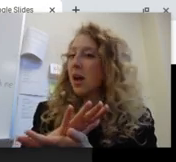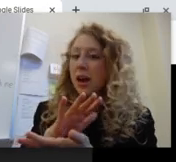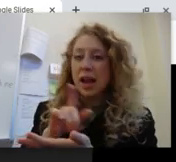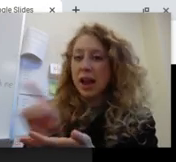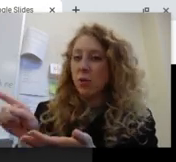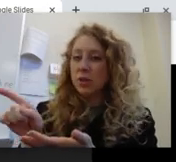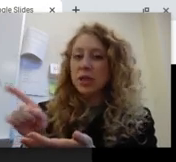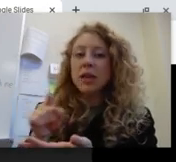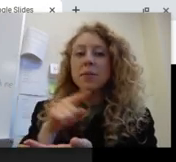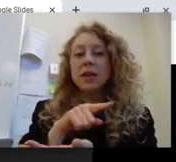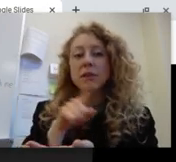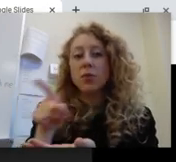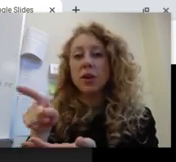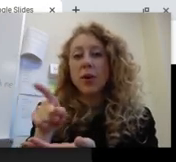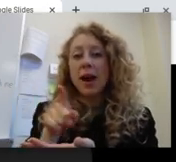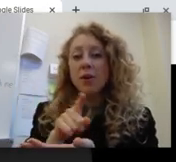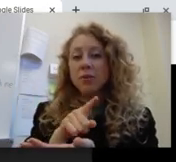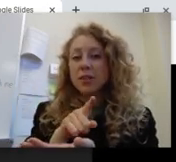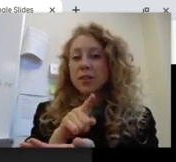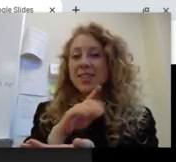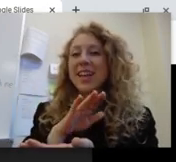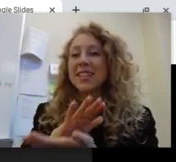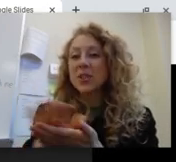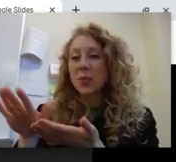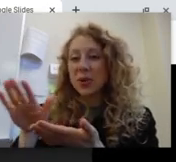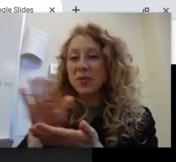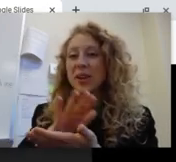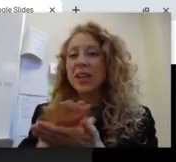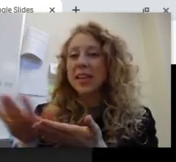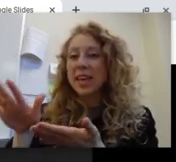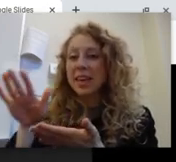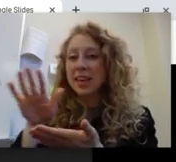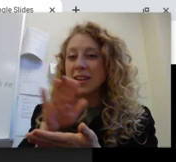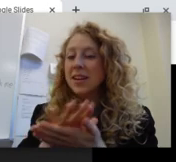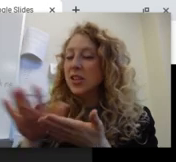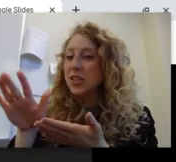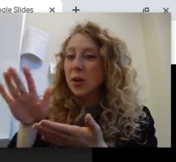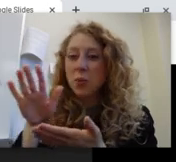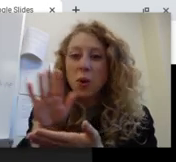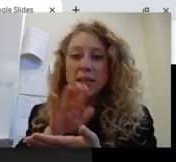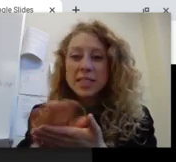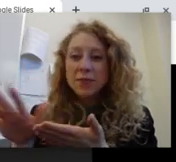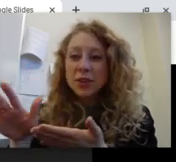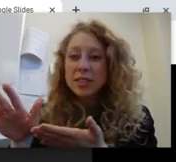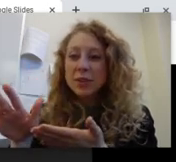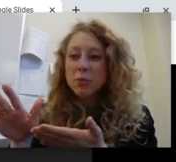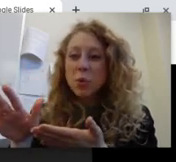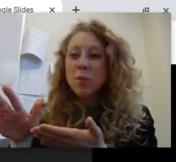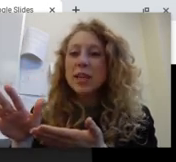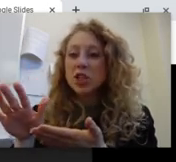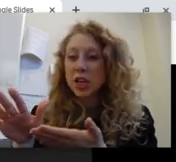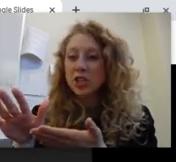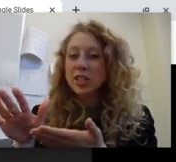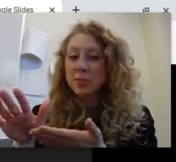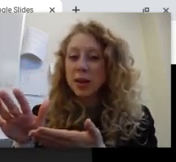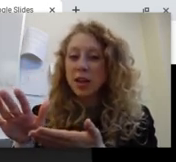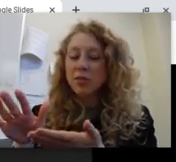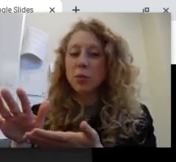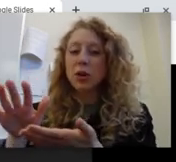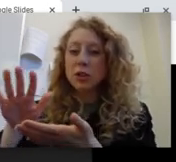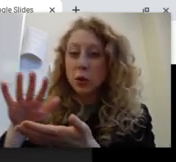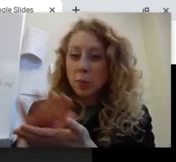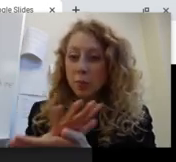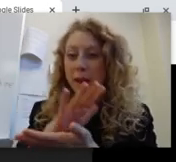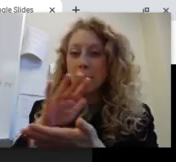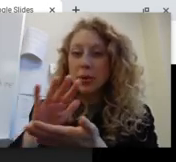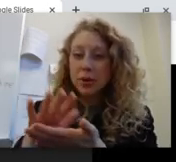ourselves, not out. Because if we go out, that's the word for clean. Just that one difference in movement changes the meaning of the